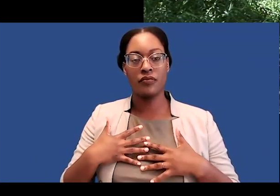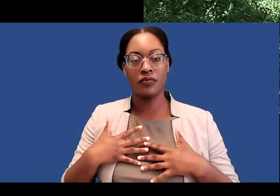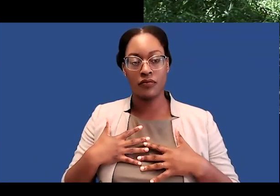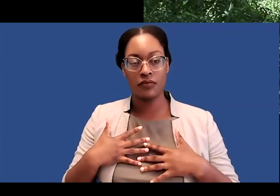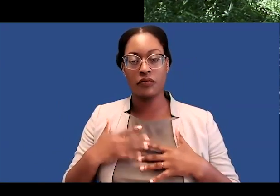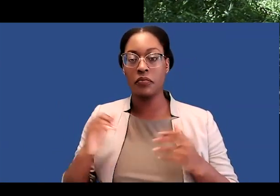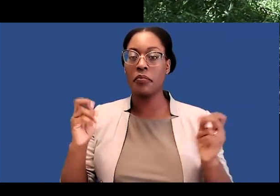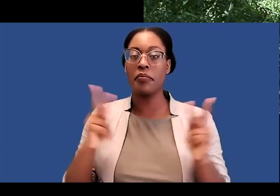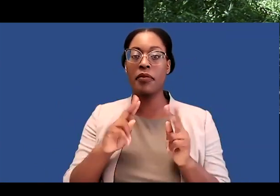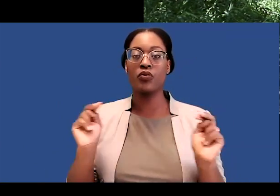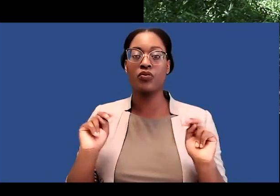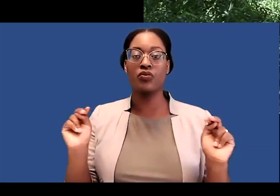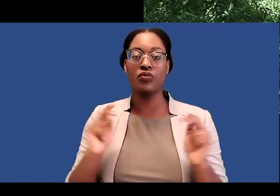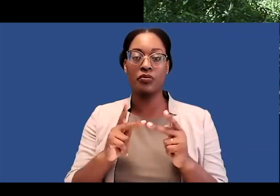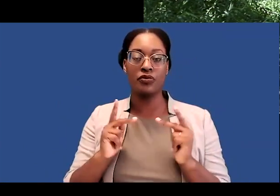And return to neutral.